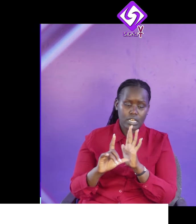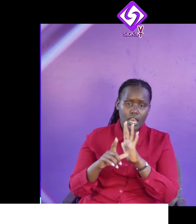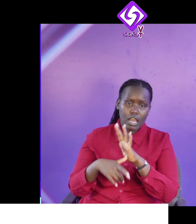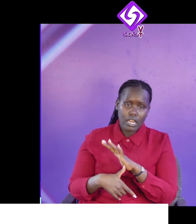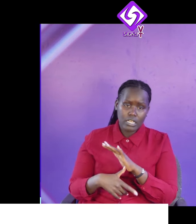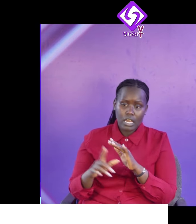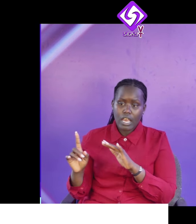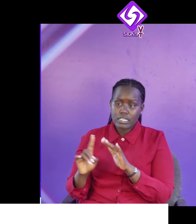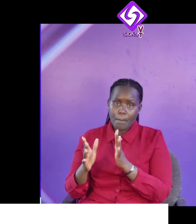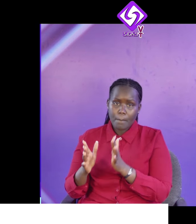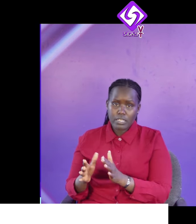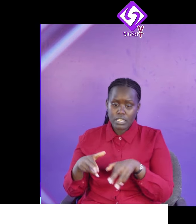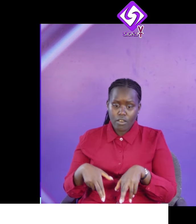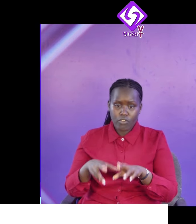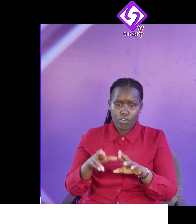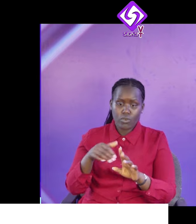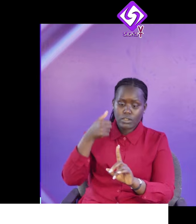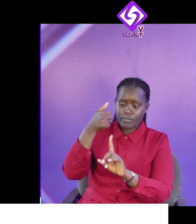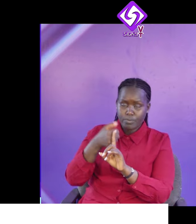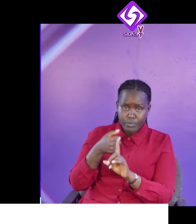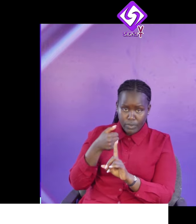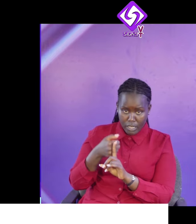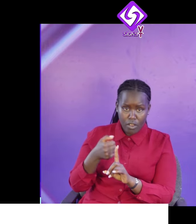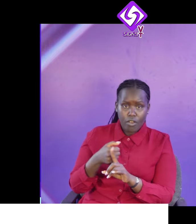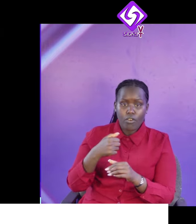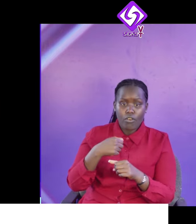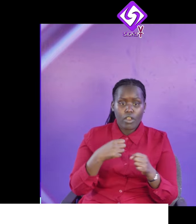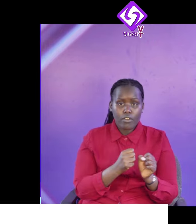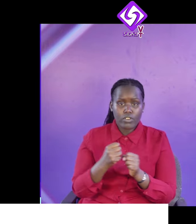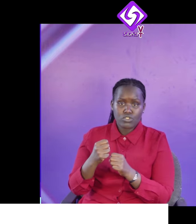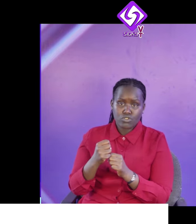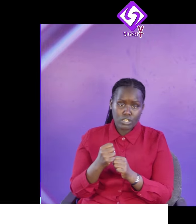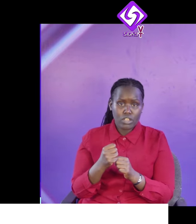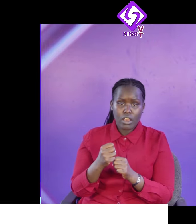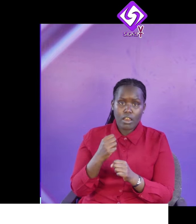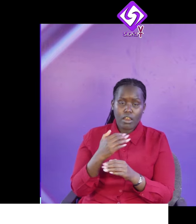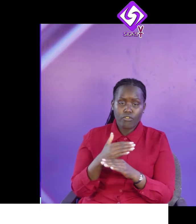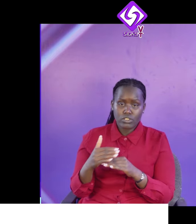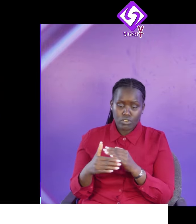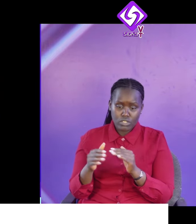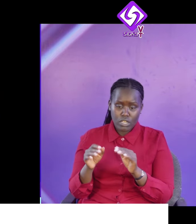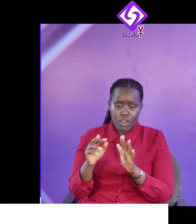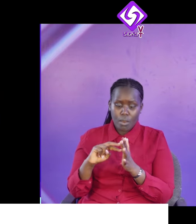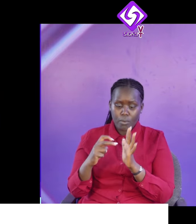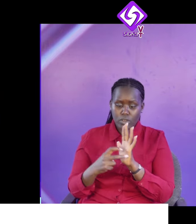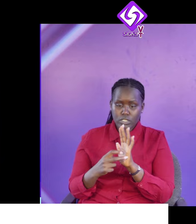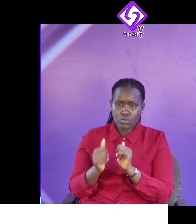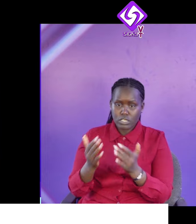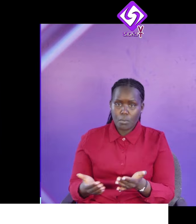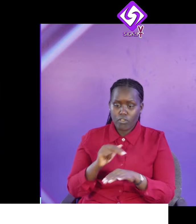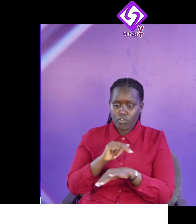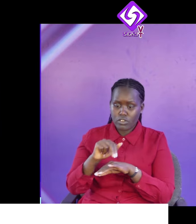Minister for Roads, he championed major infrastructure projects that improved national connectivity and